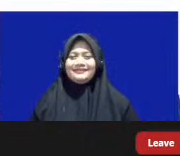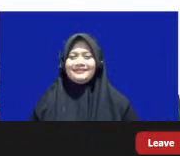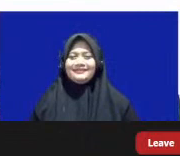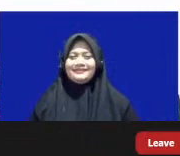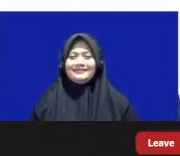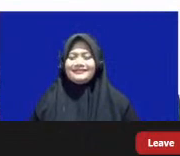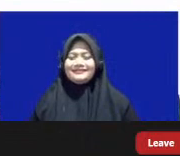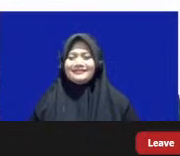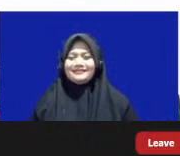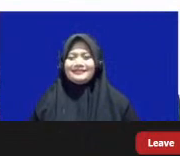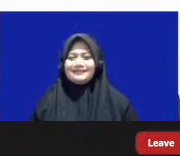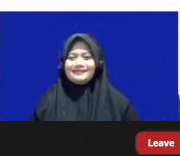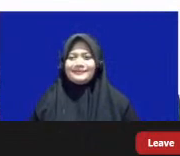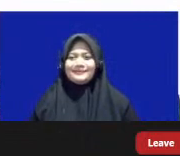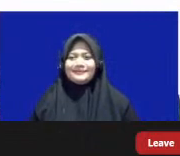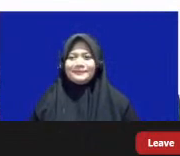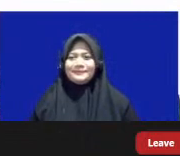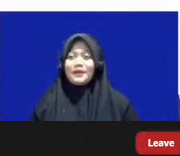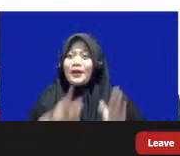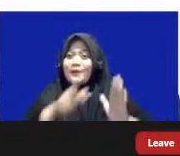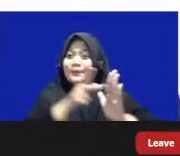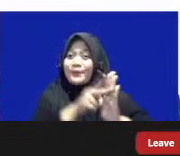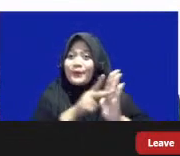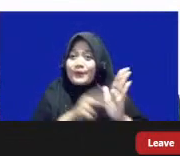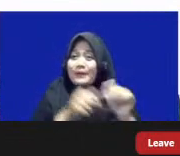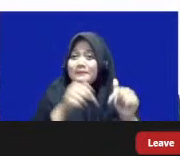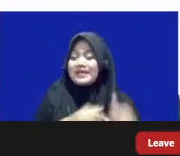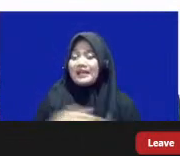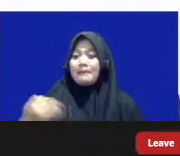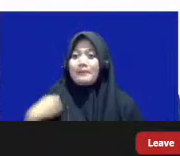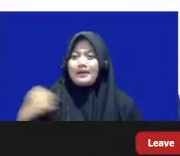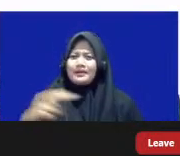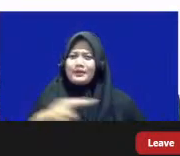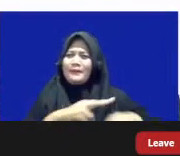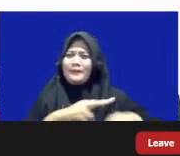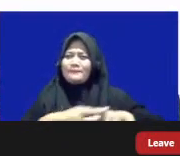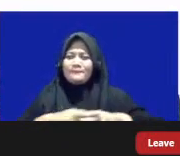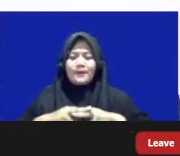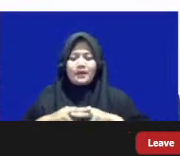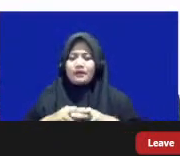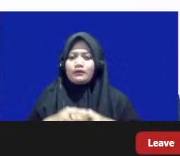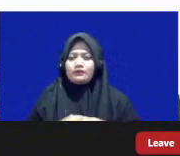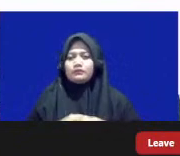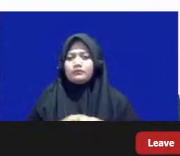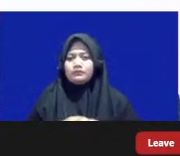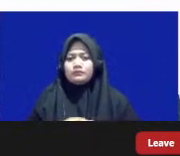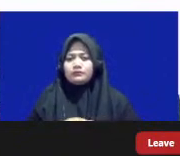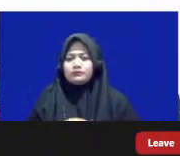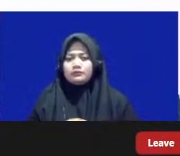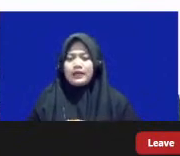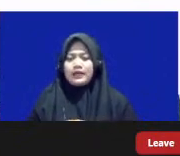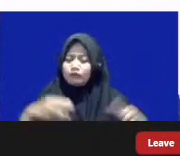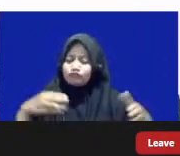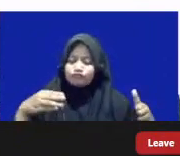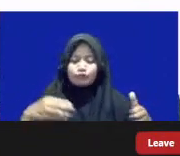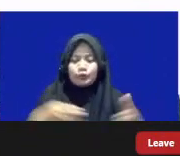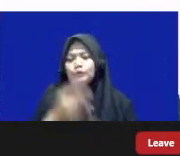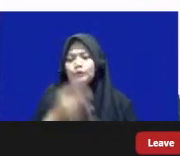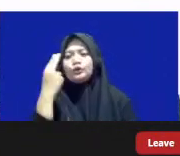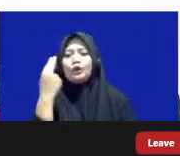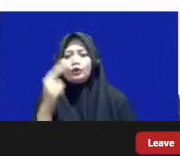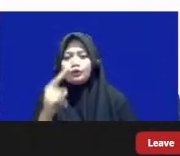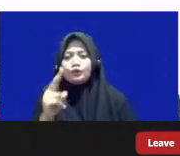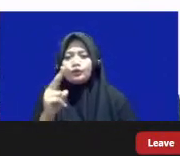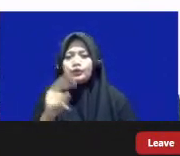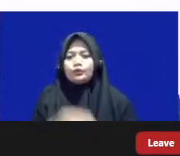and mentioned about very specific roles and responsibility for the disaster management committee. So